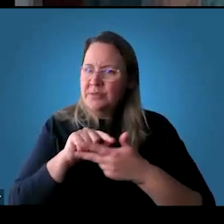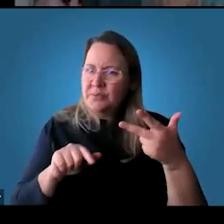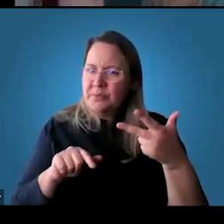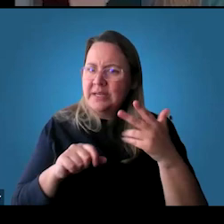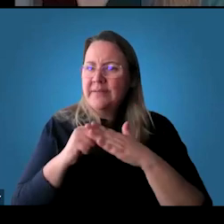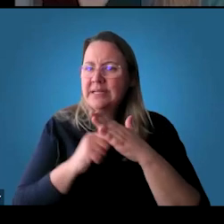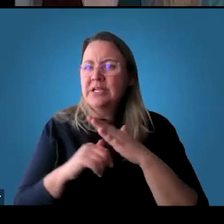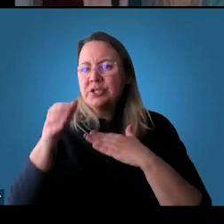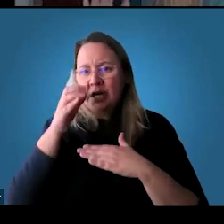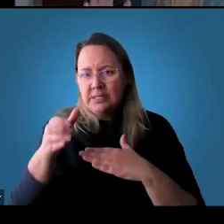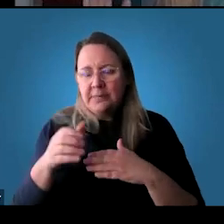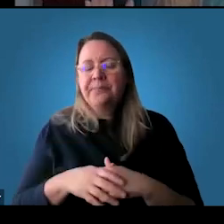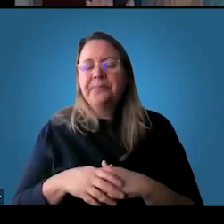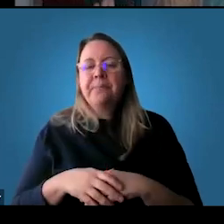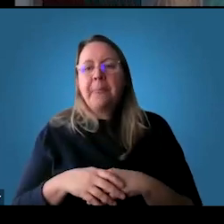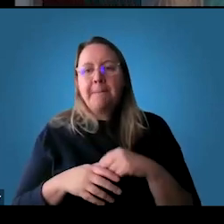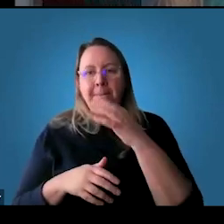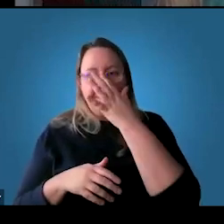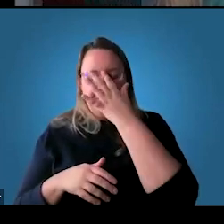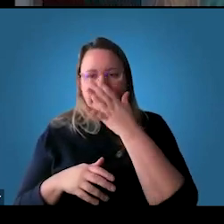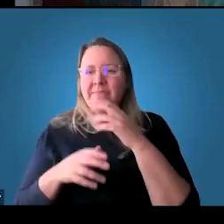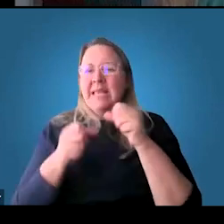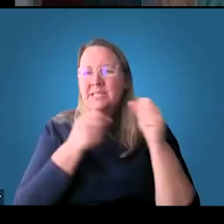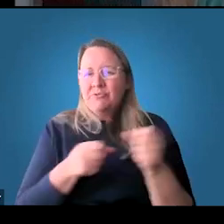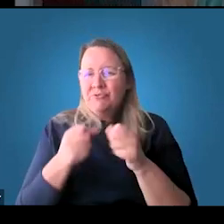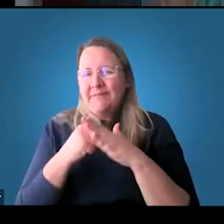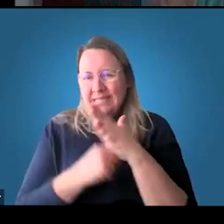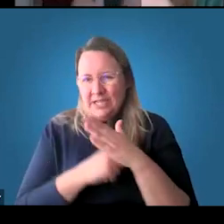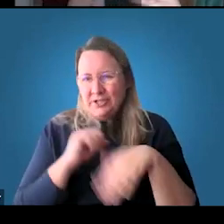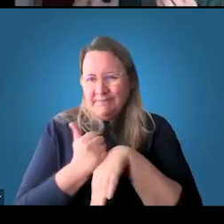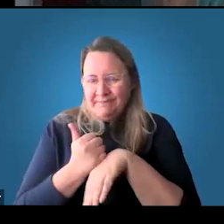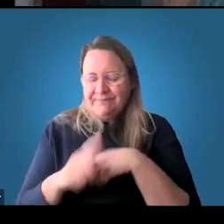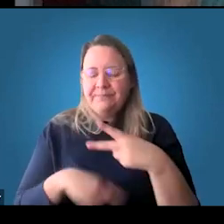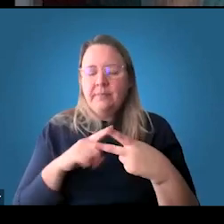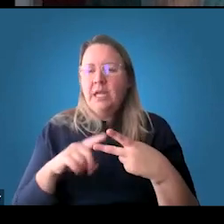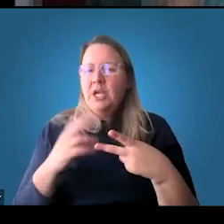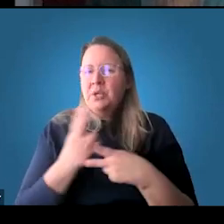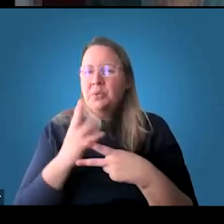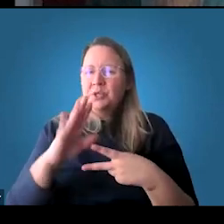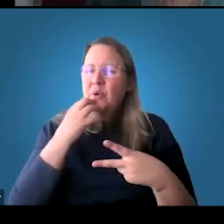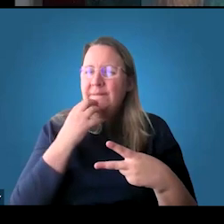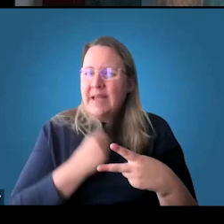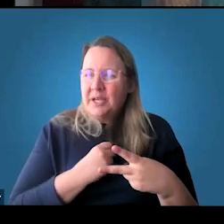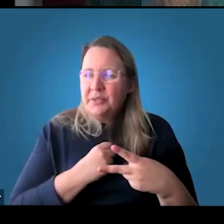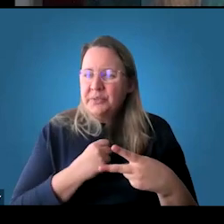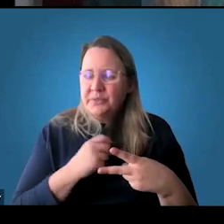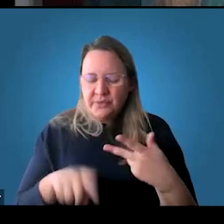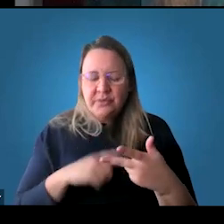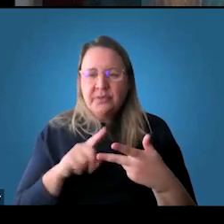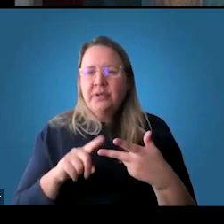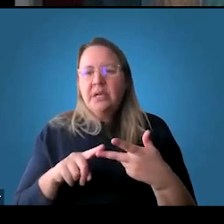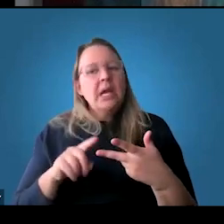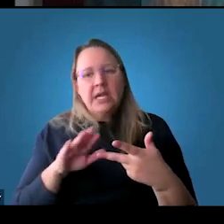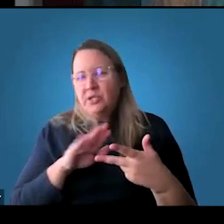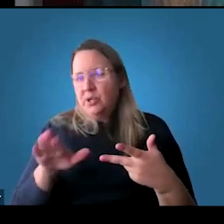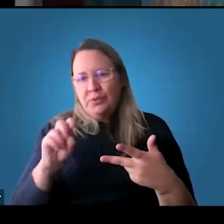concepts. One, set a strategic foundation. Two, use your values as a compass. And three, don't go